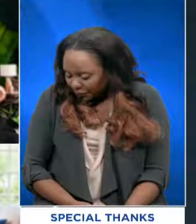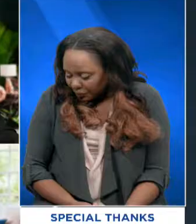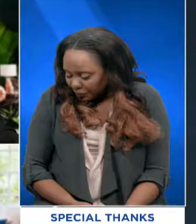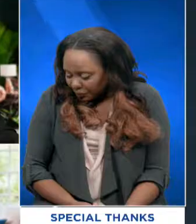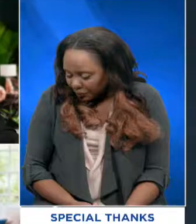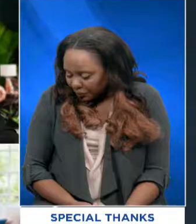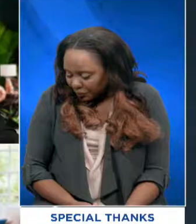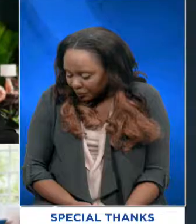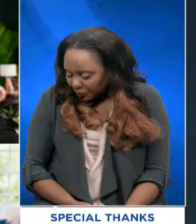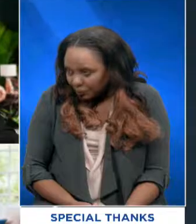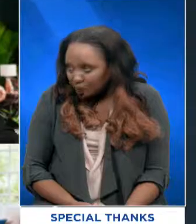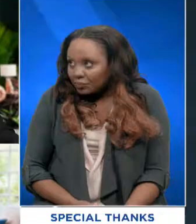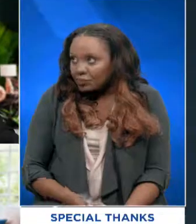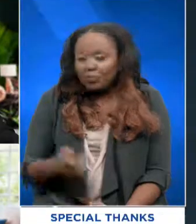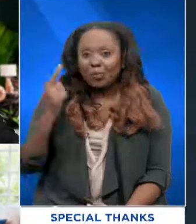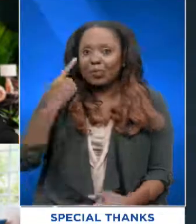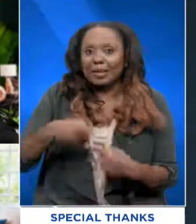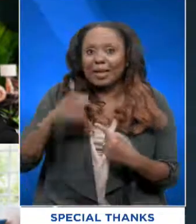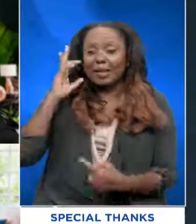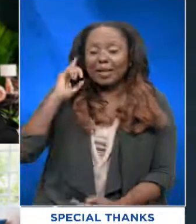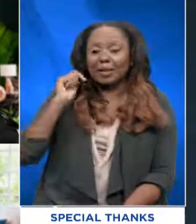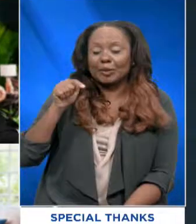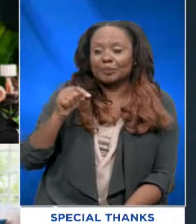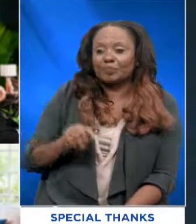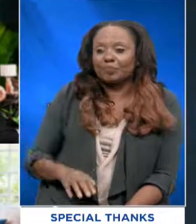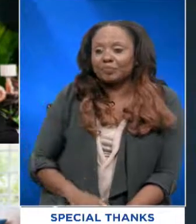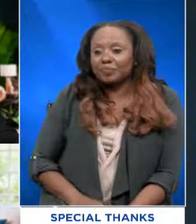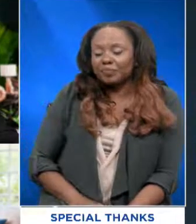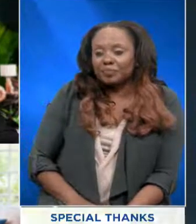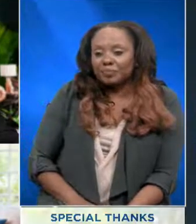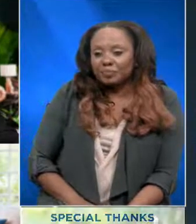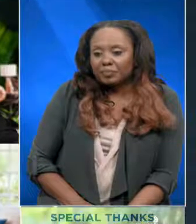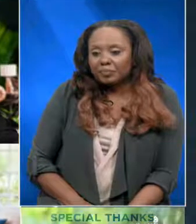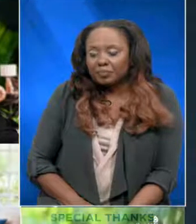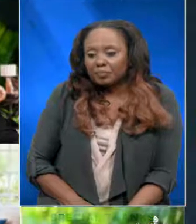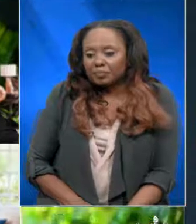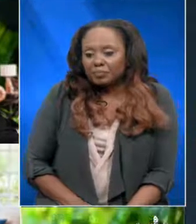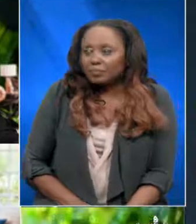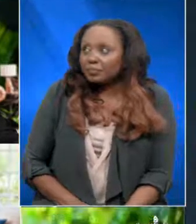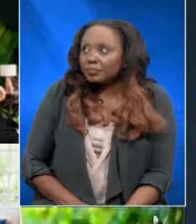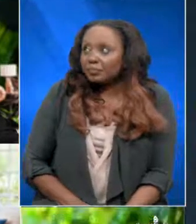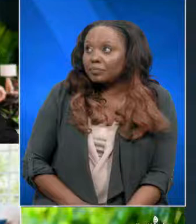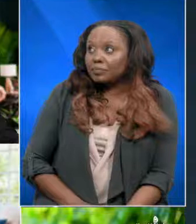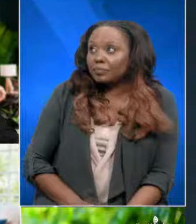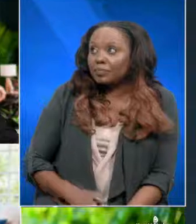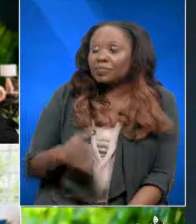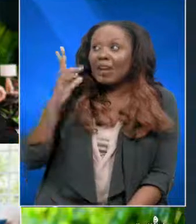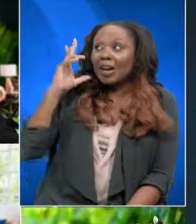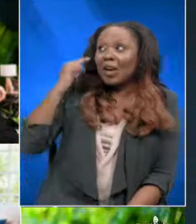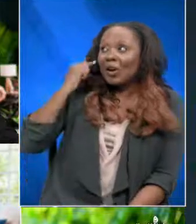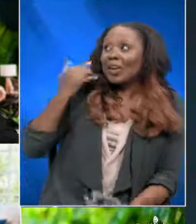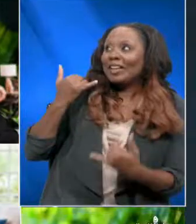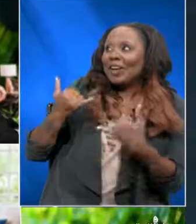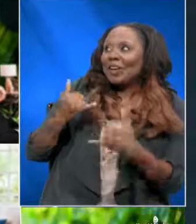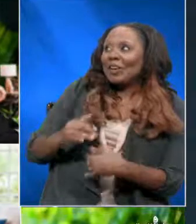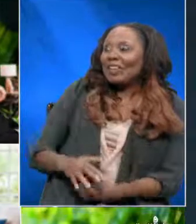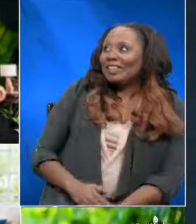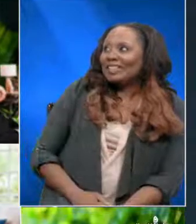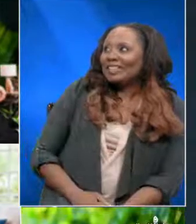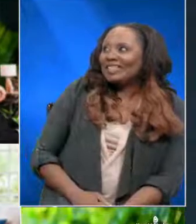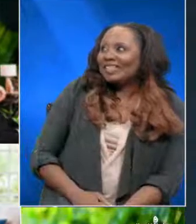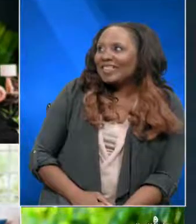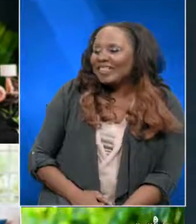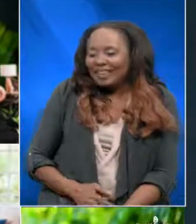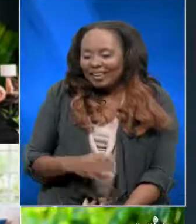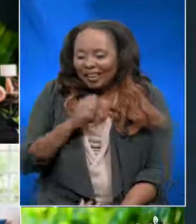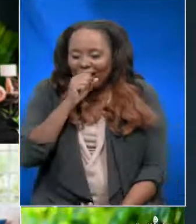I think you were muted. I think you're muted. I'm not. Oh, we're hearing you now. You're not muted now. Okay. All